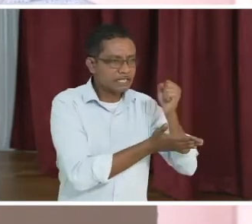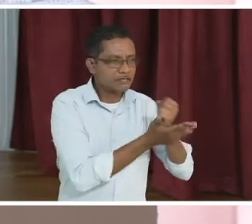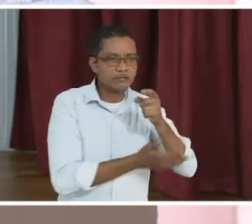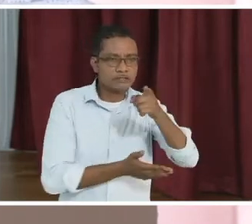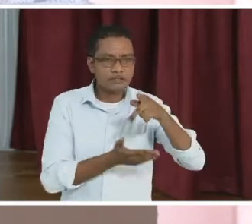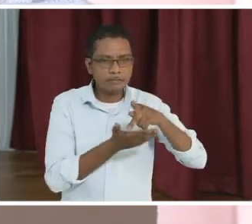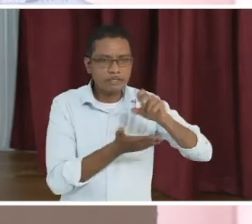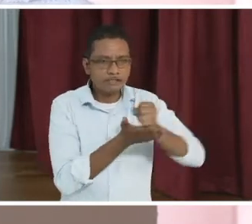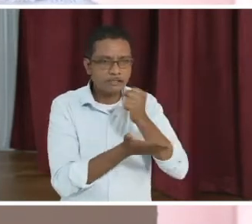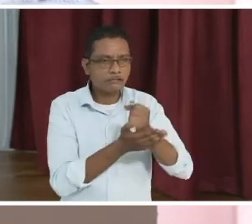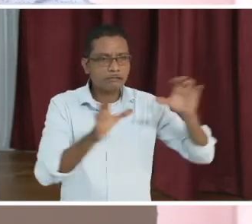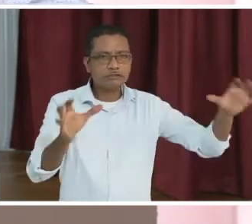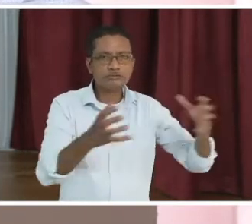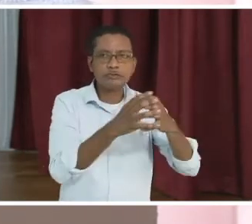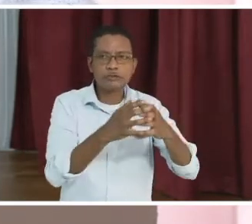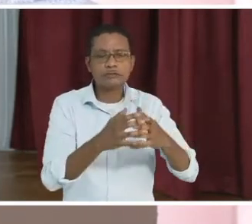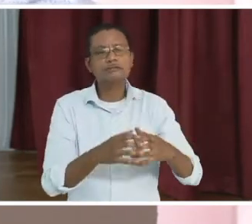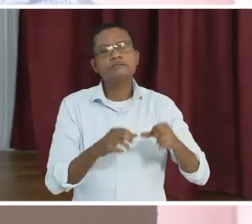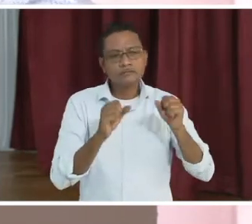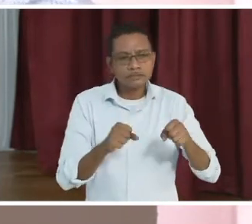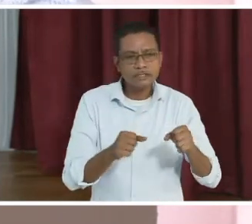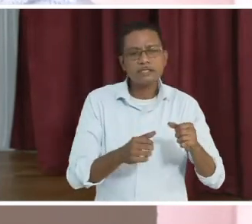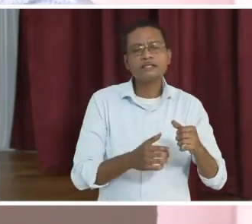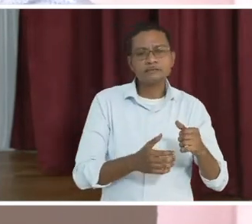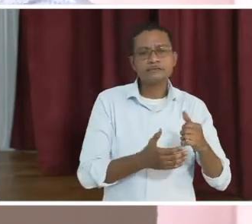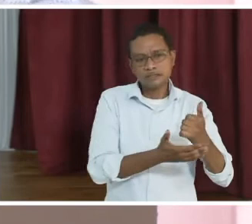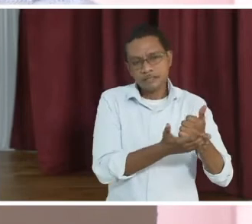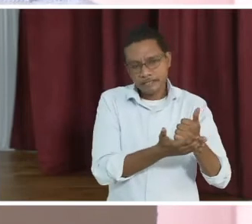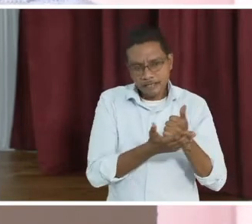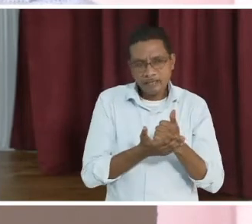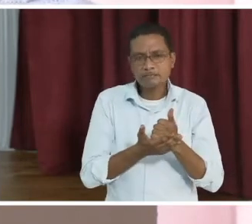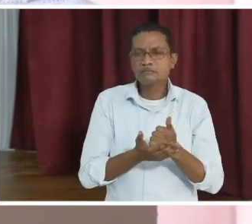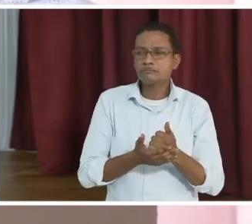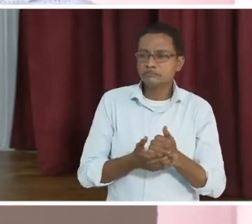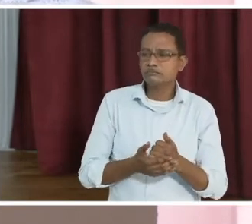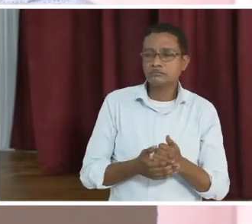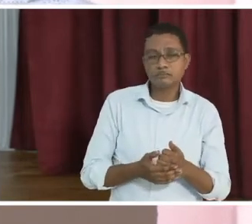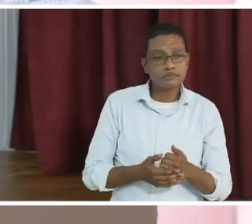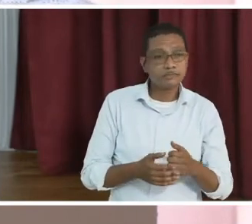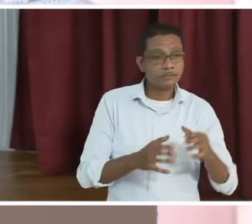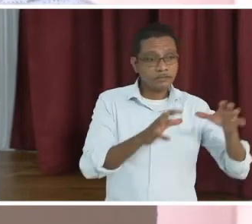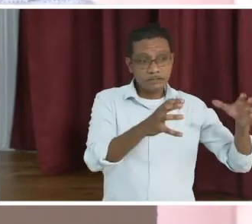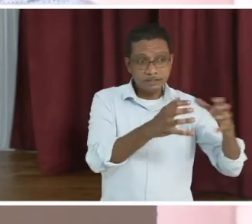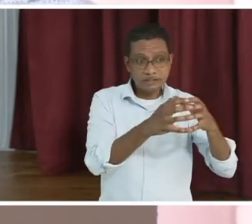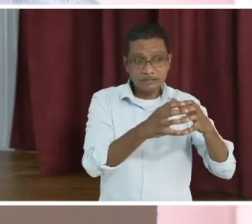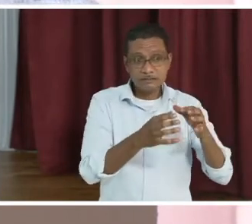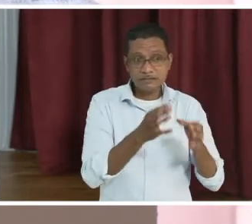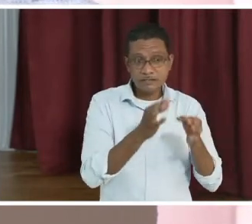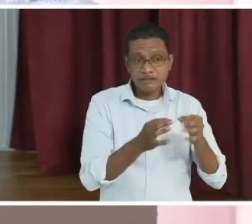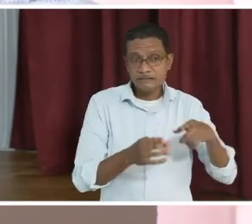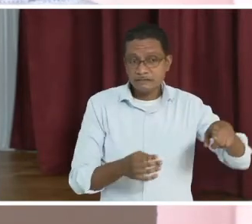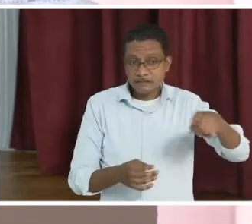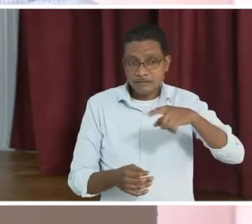our website. So when applying, you're provided with this information. So once that joint income does not exceed the amount and